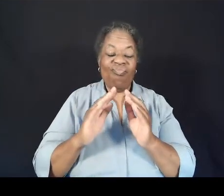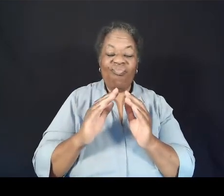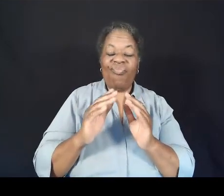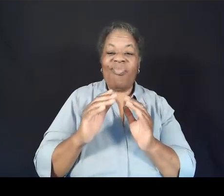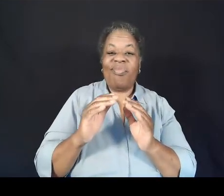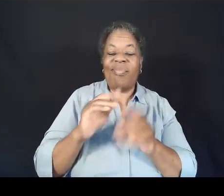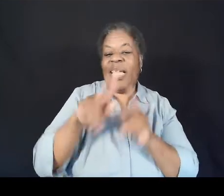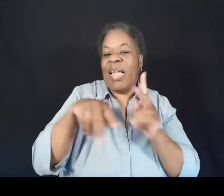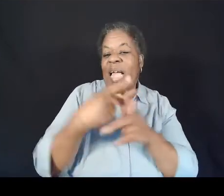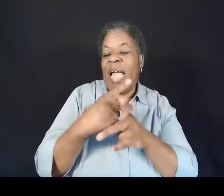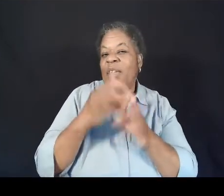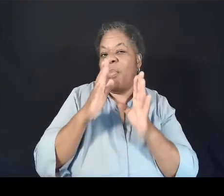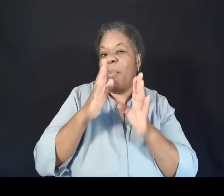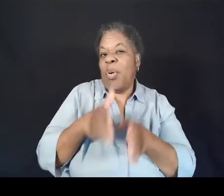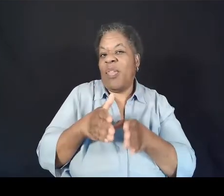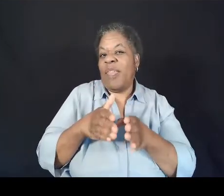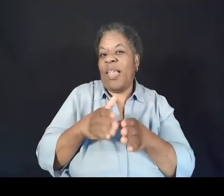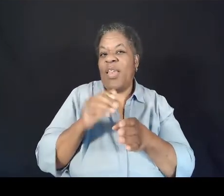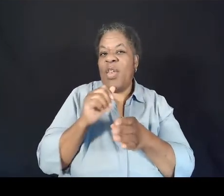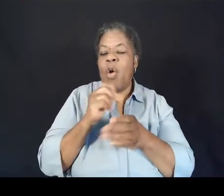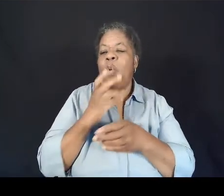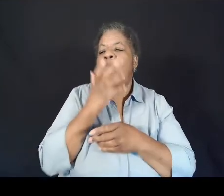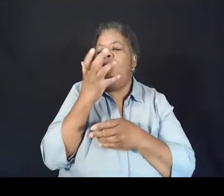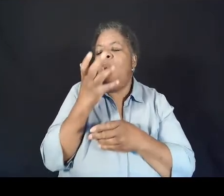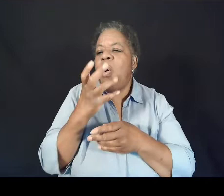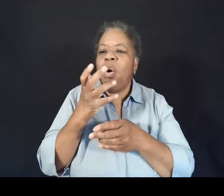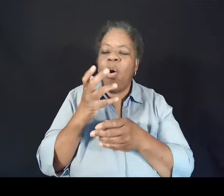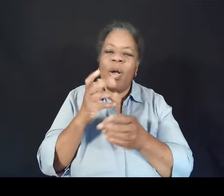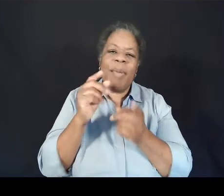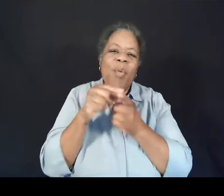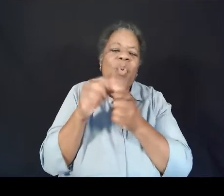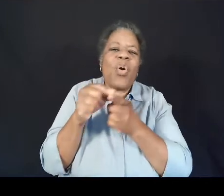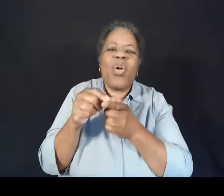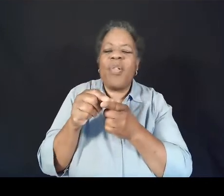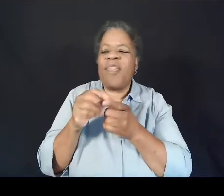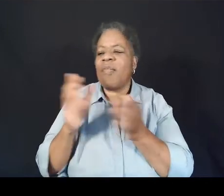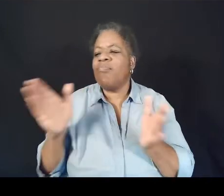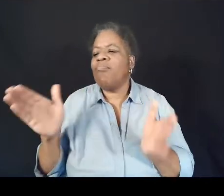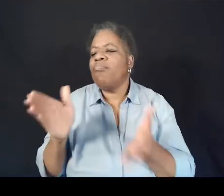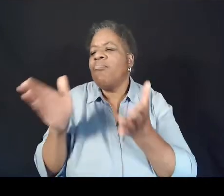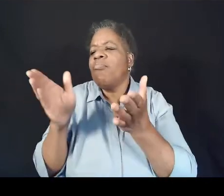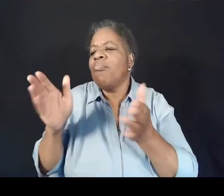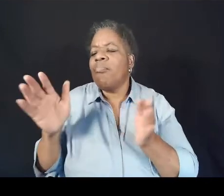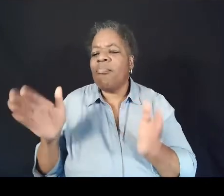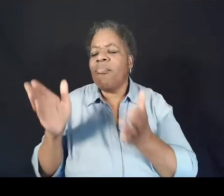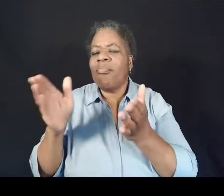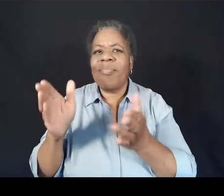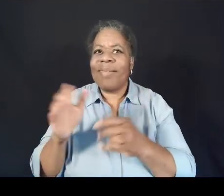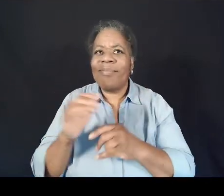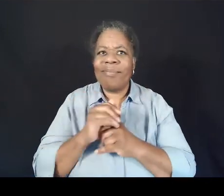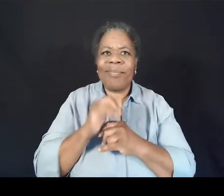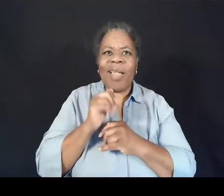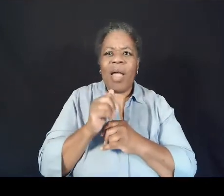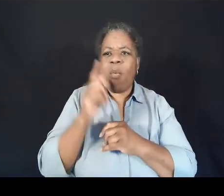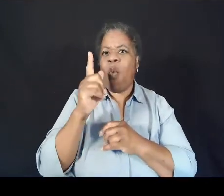warm words of affirmation and thanksgiving like we find in many of Paul's letters. Just one word, greetings.